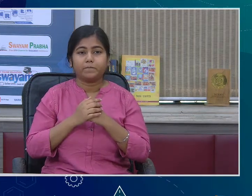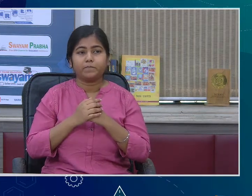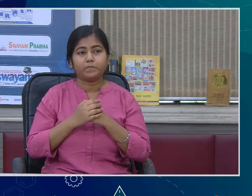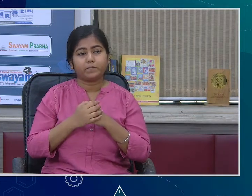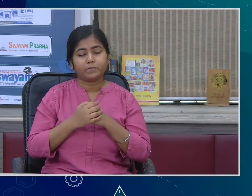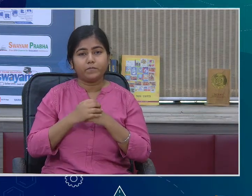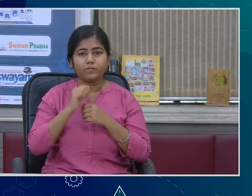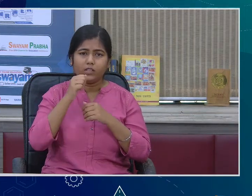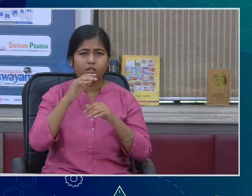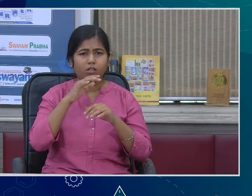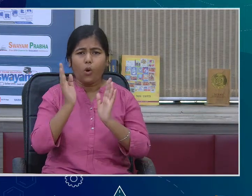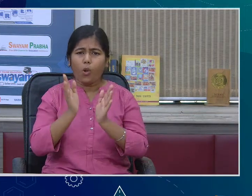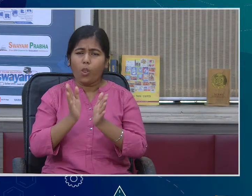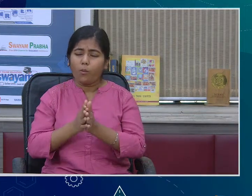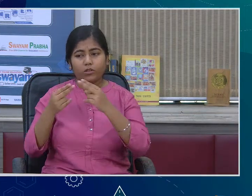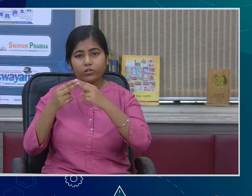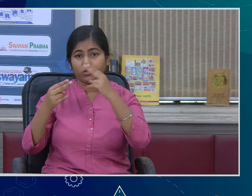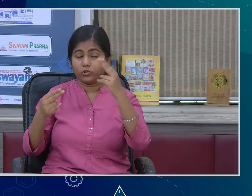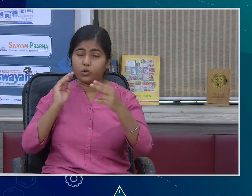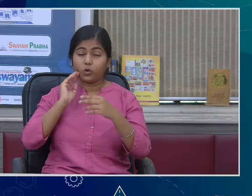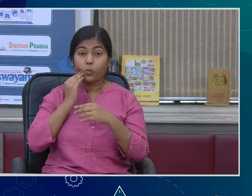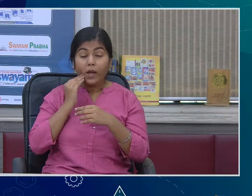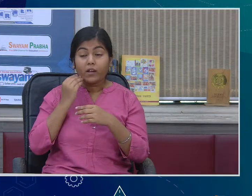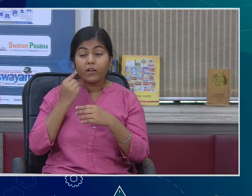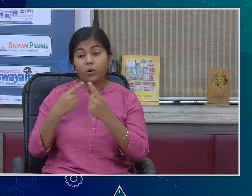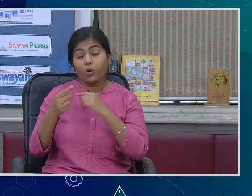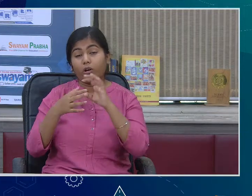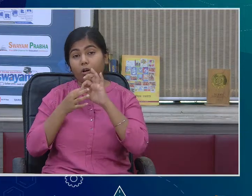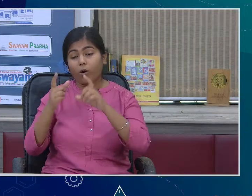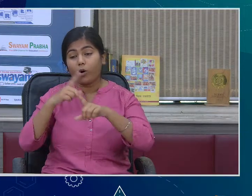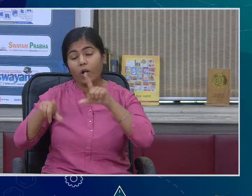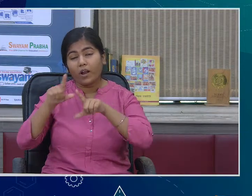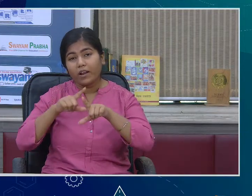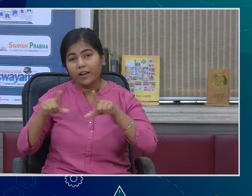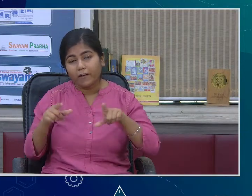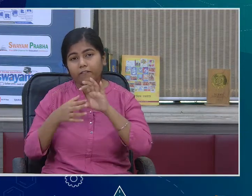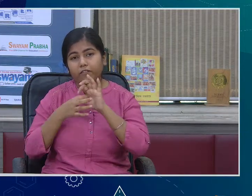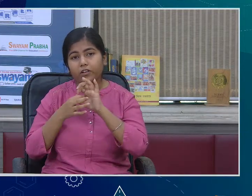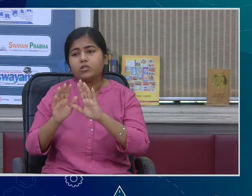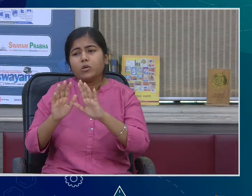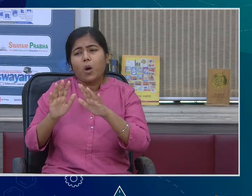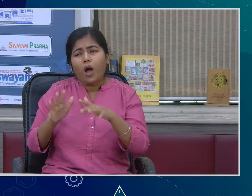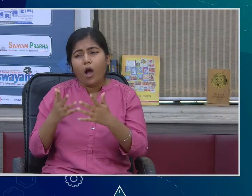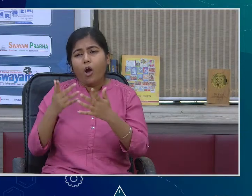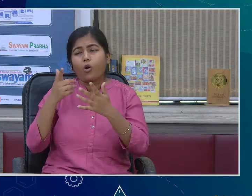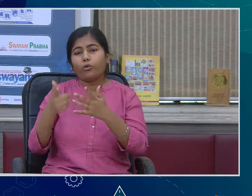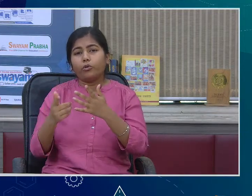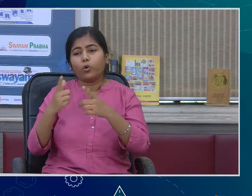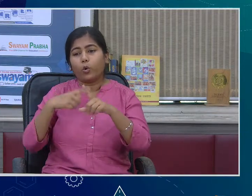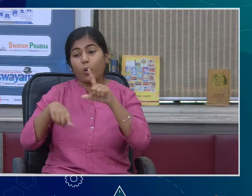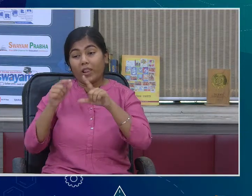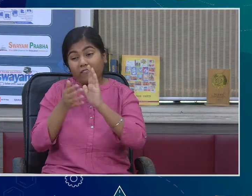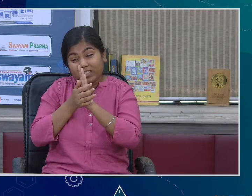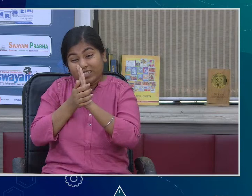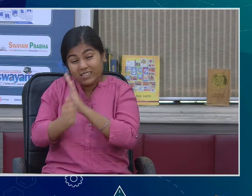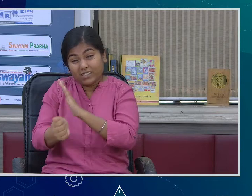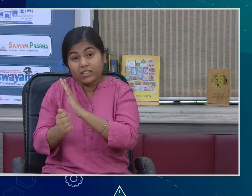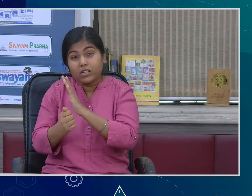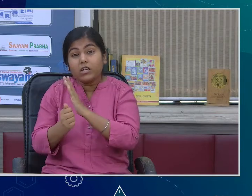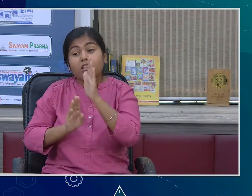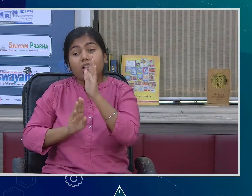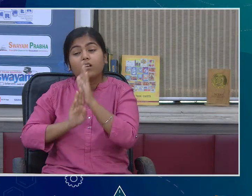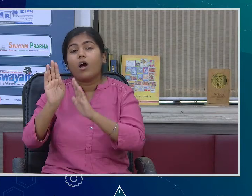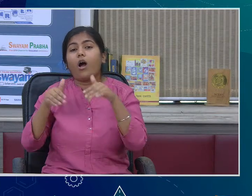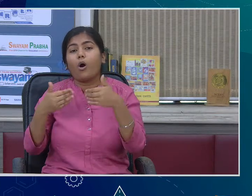about the story. But when we are talking about the language skills, then how can you enhance the language skills of the